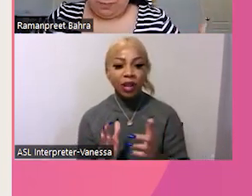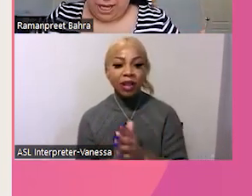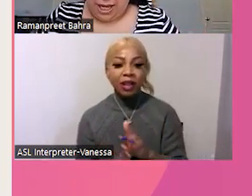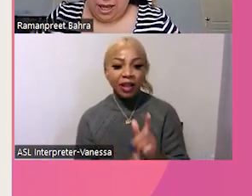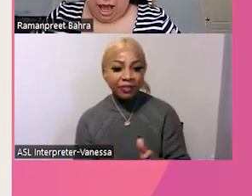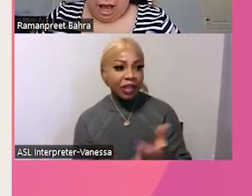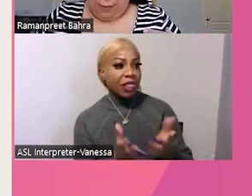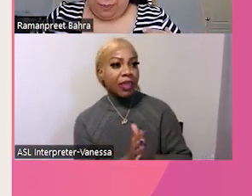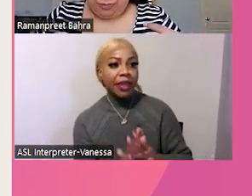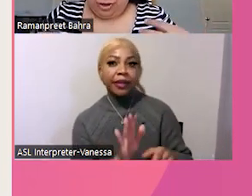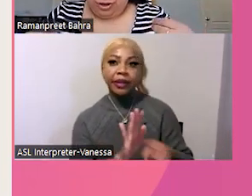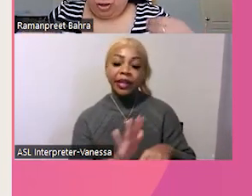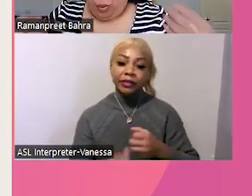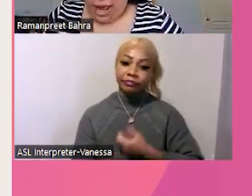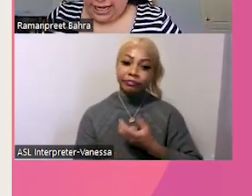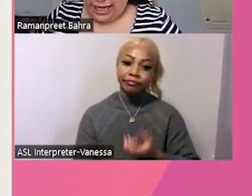shouldn't be,